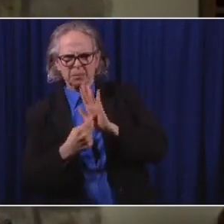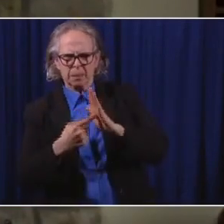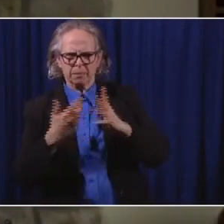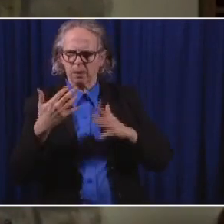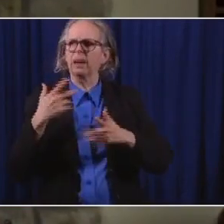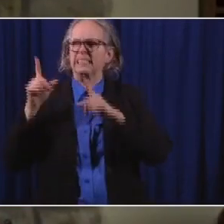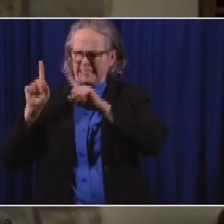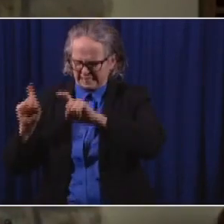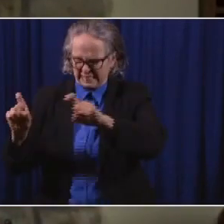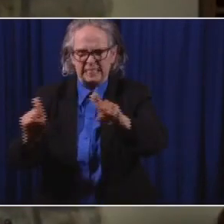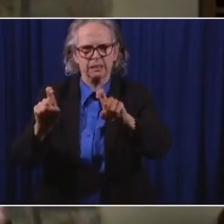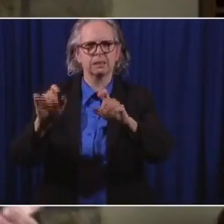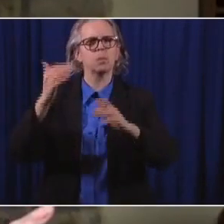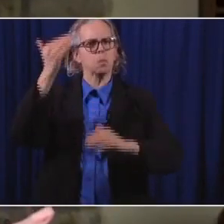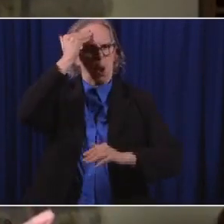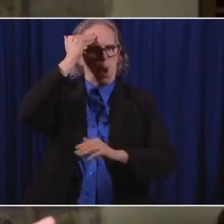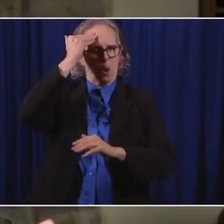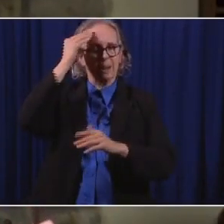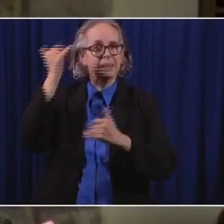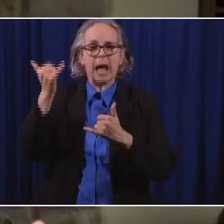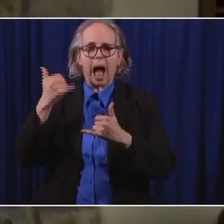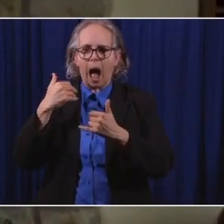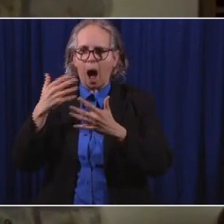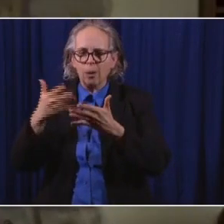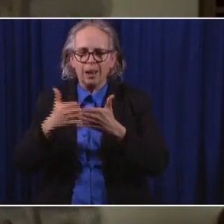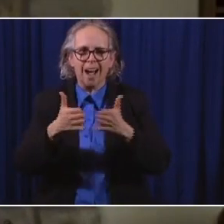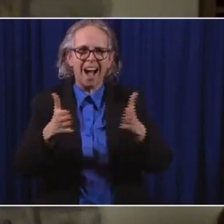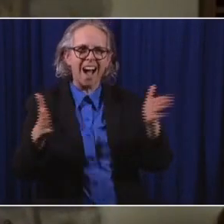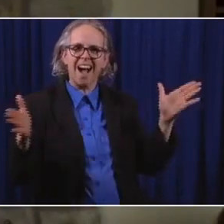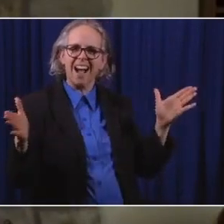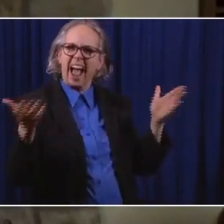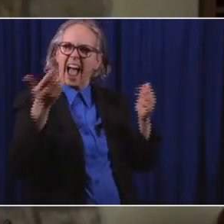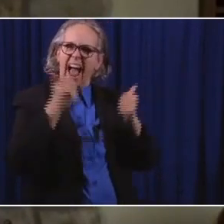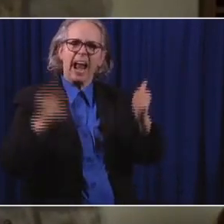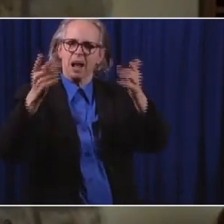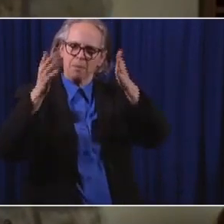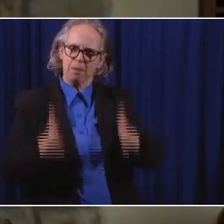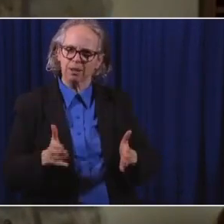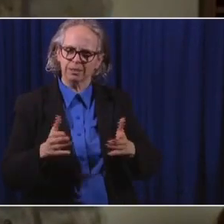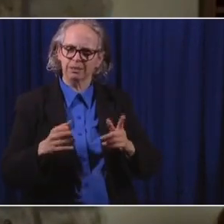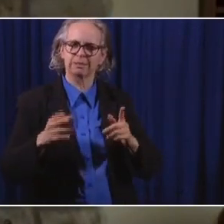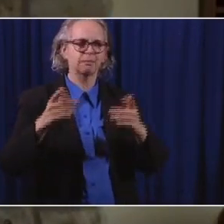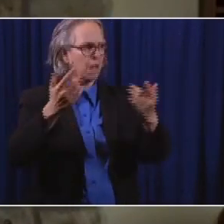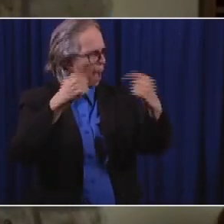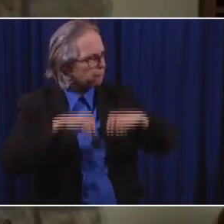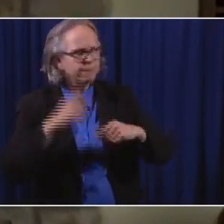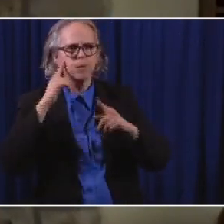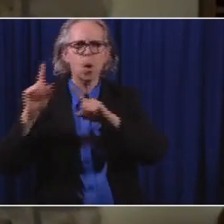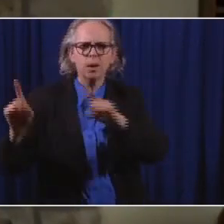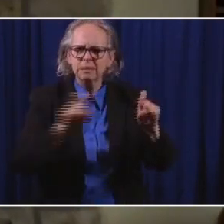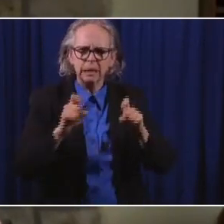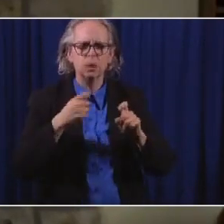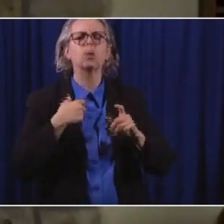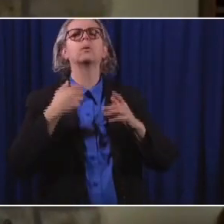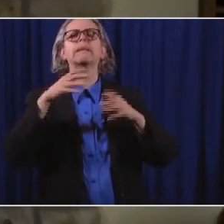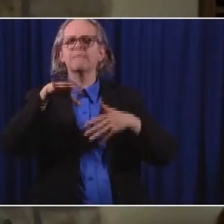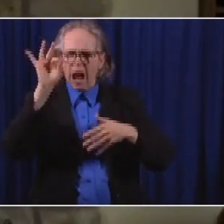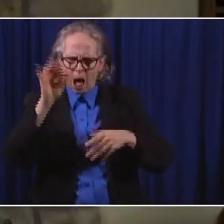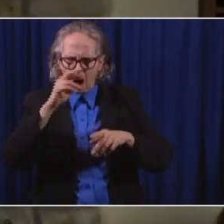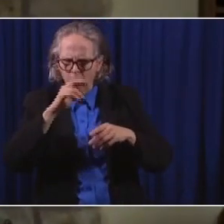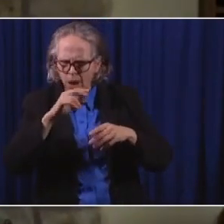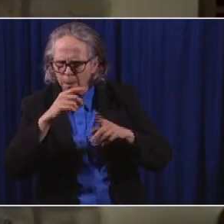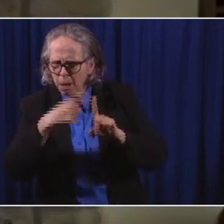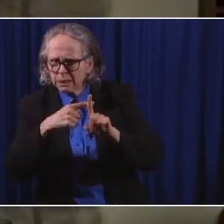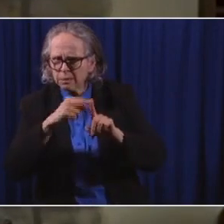so we've said we're going to basically test anybody today, which is the right thing to do, in my opinion. And we made that decision several months